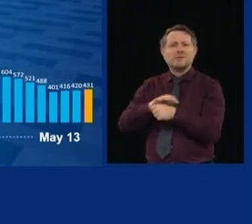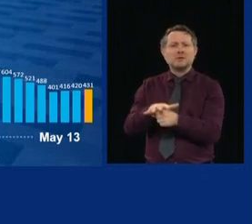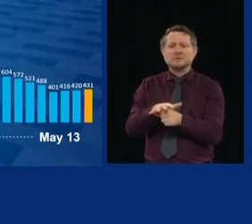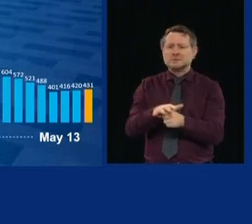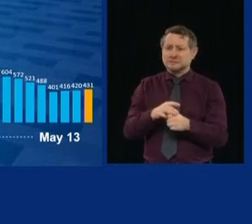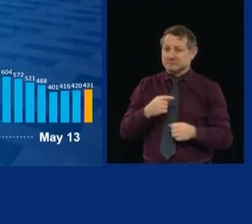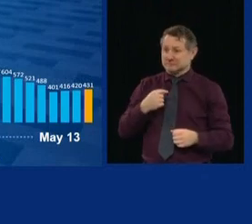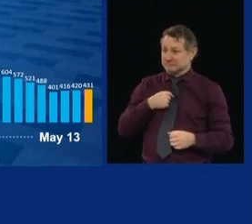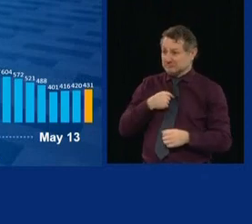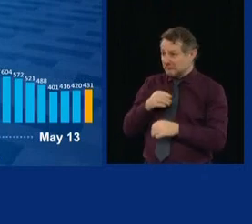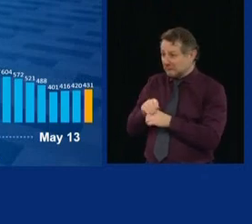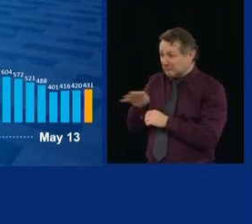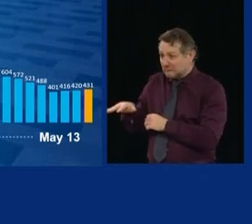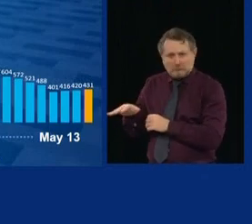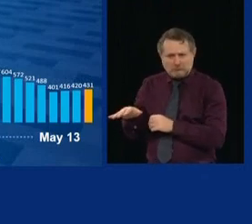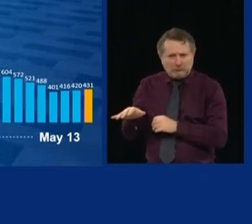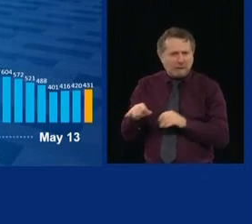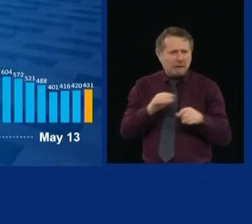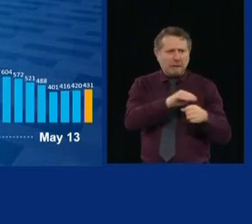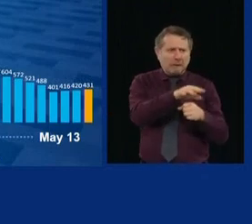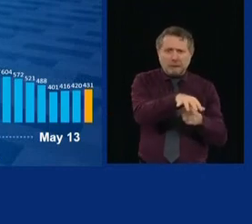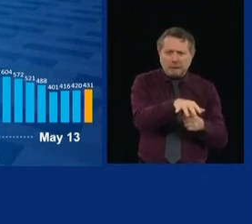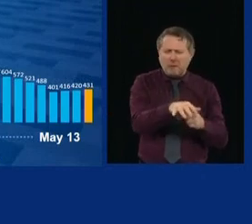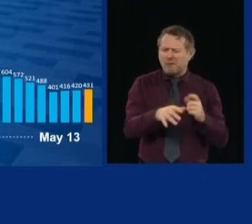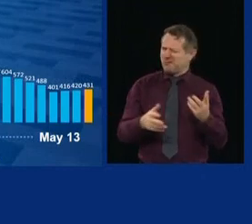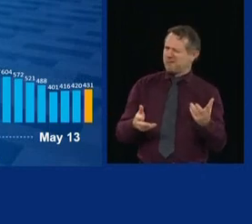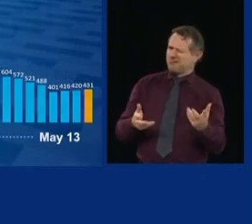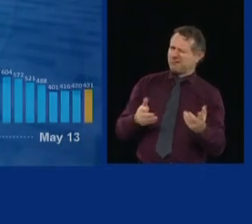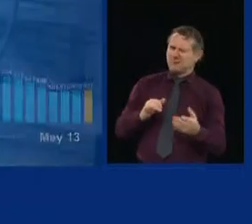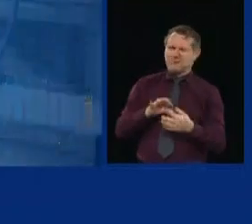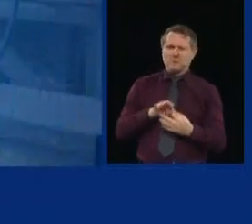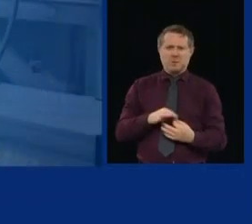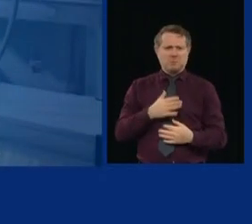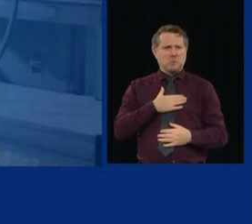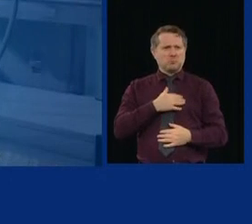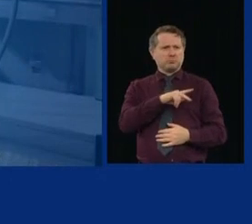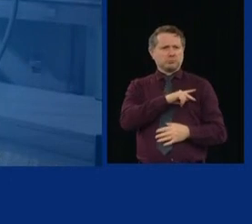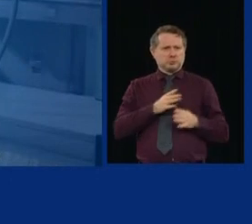all about personal behavior. But that's where those cases are coming from.